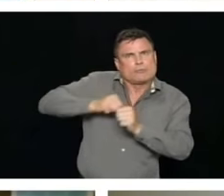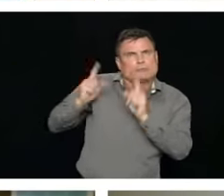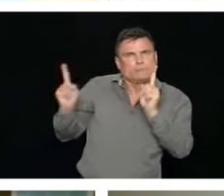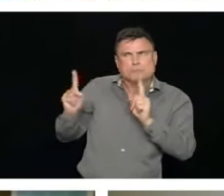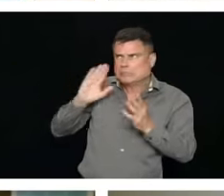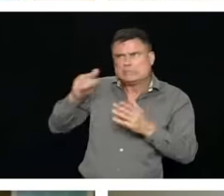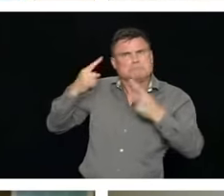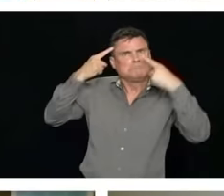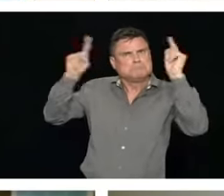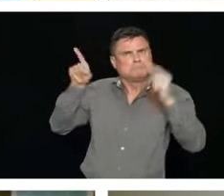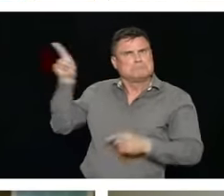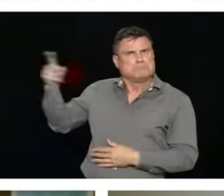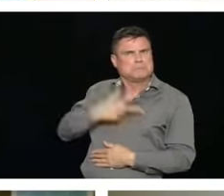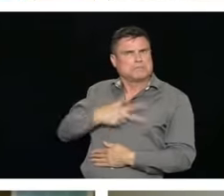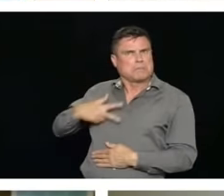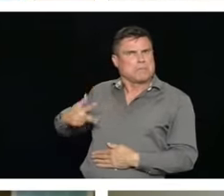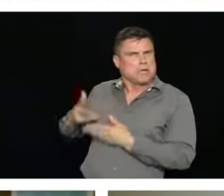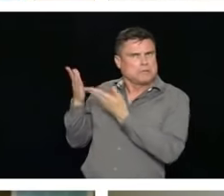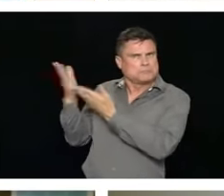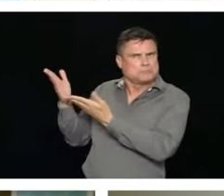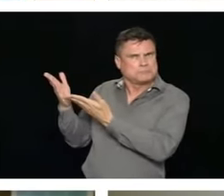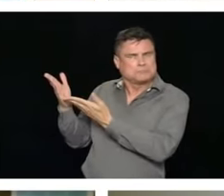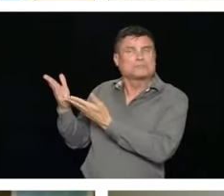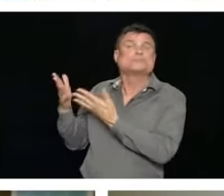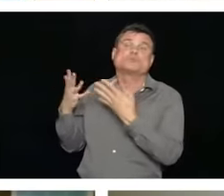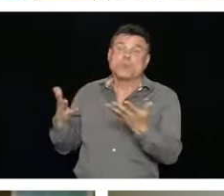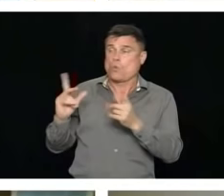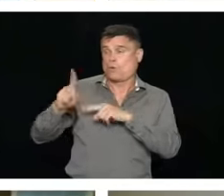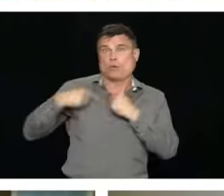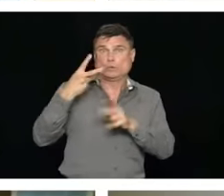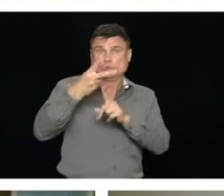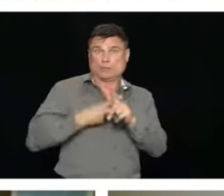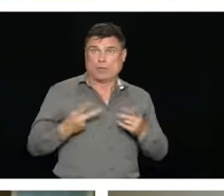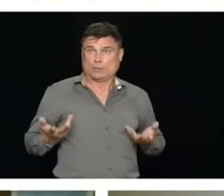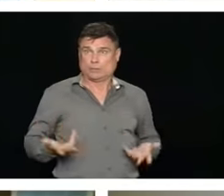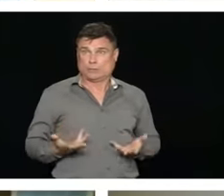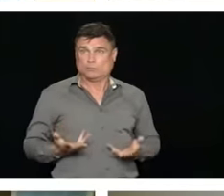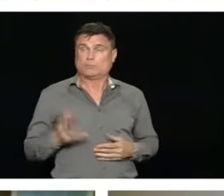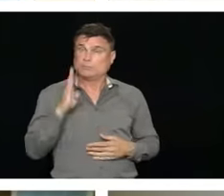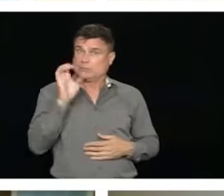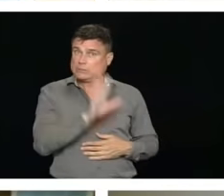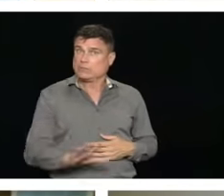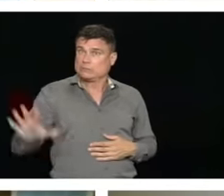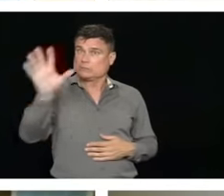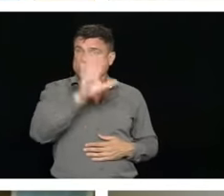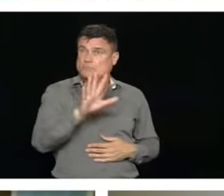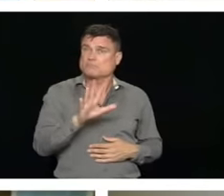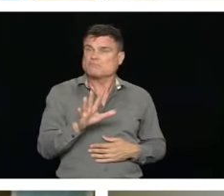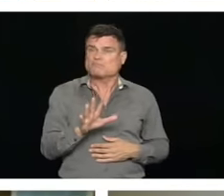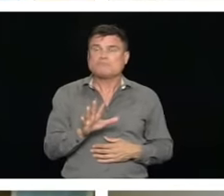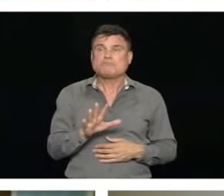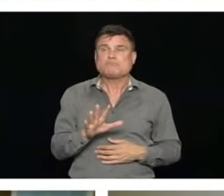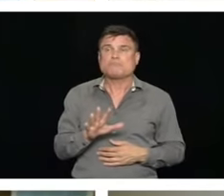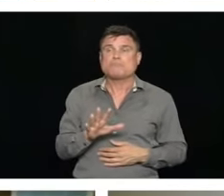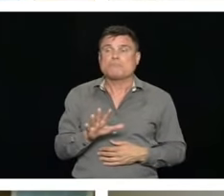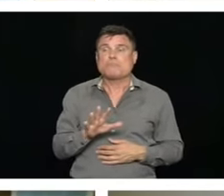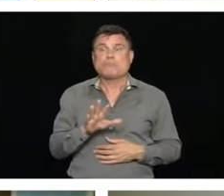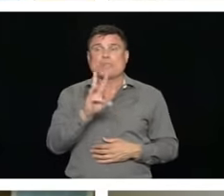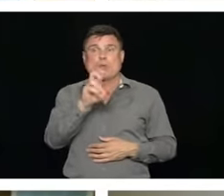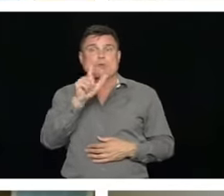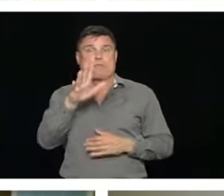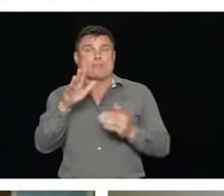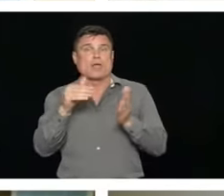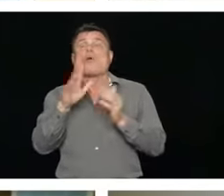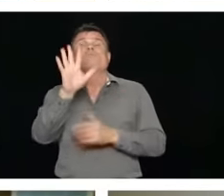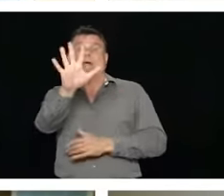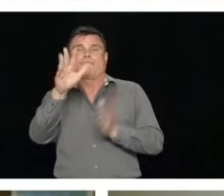province, you know, the essential service support workers, children, and it's been going outstandingly well, and we've been really